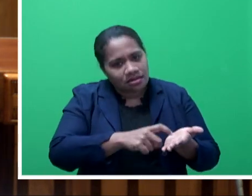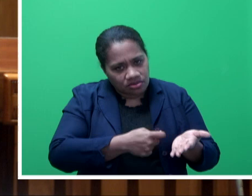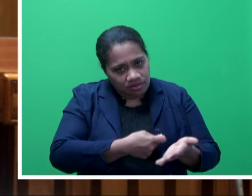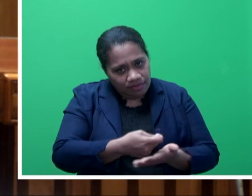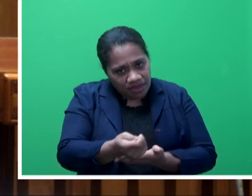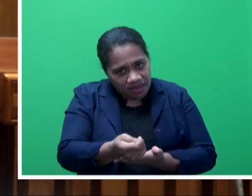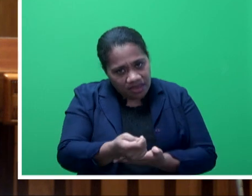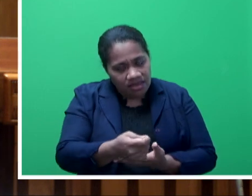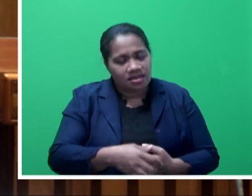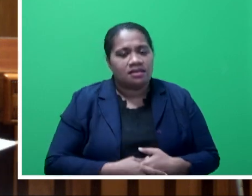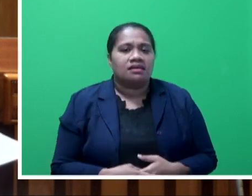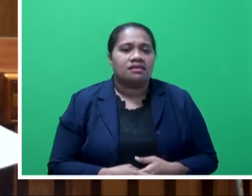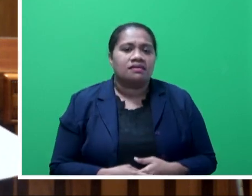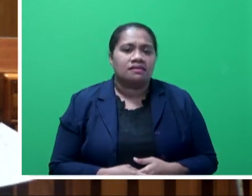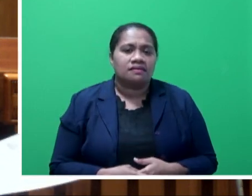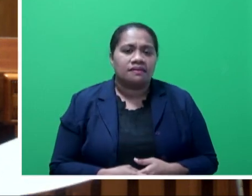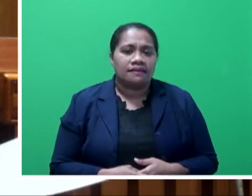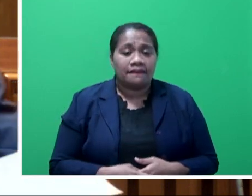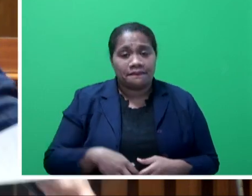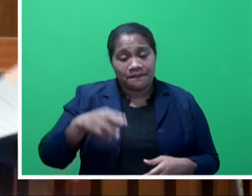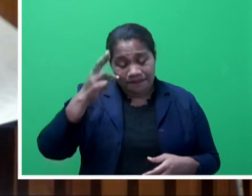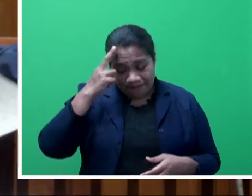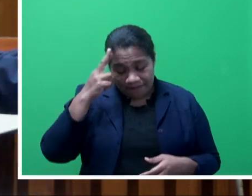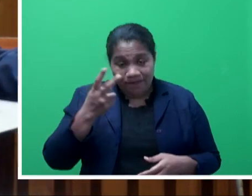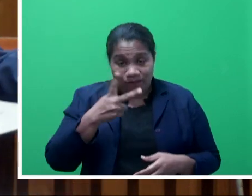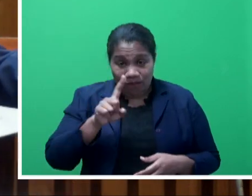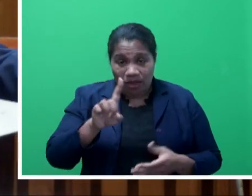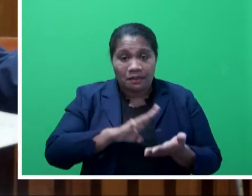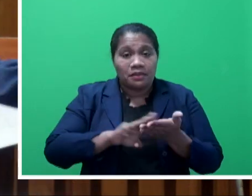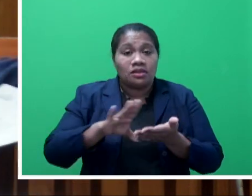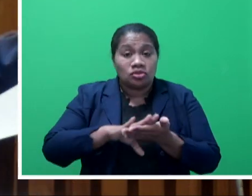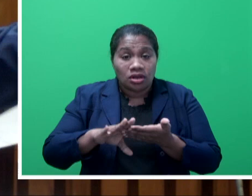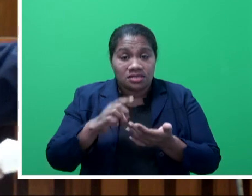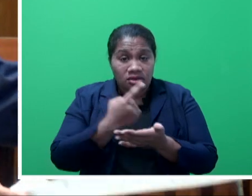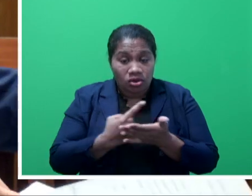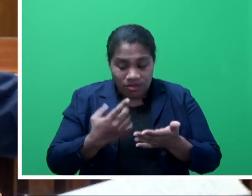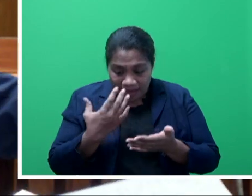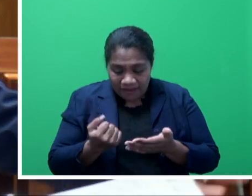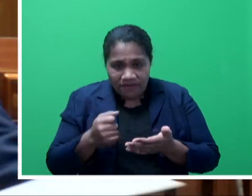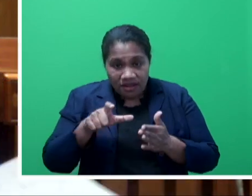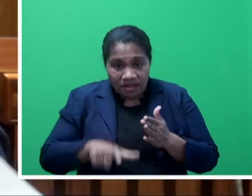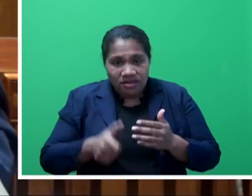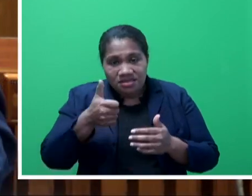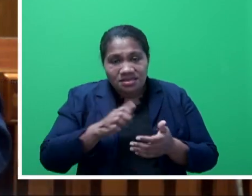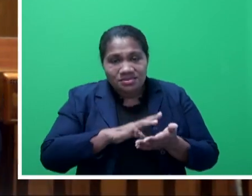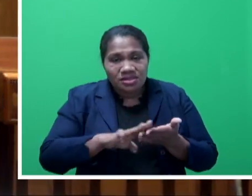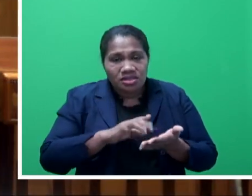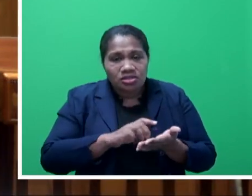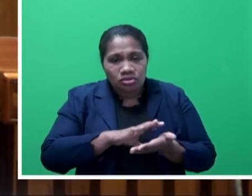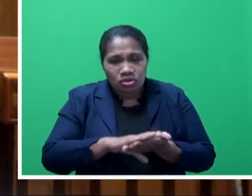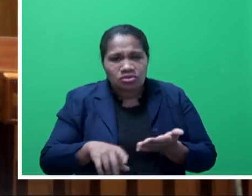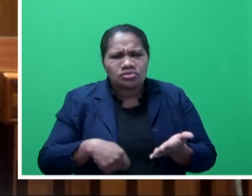because you gave an original guarantee of $21 million and you've only got $6 million to pay, then you only measure $6 million. So again,